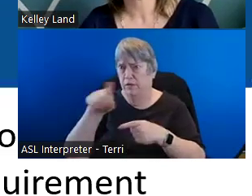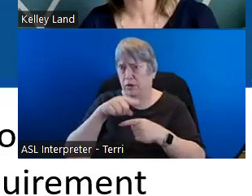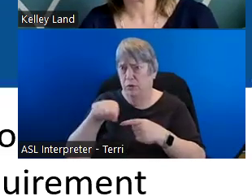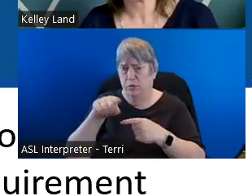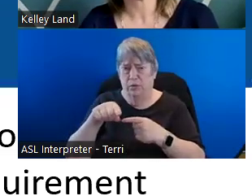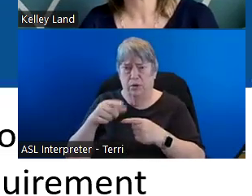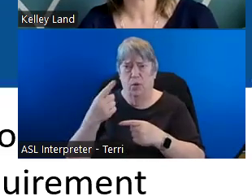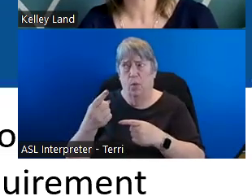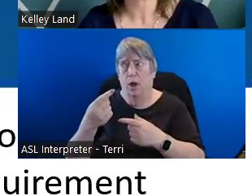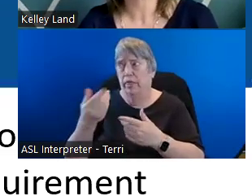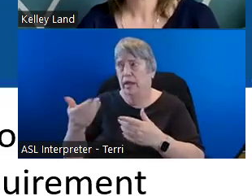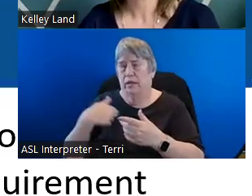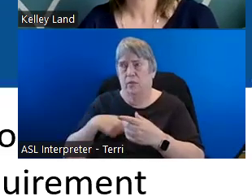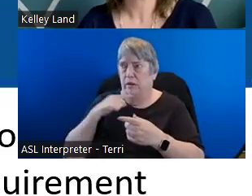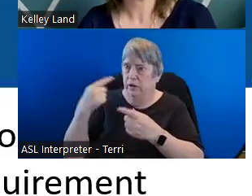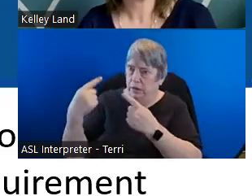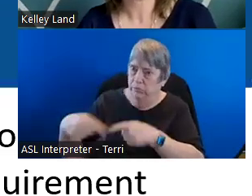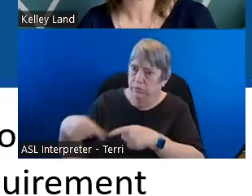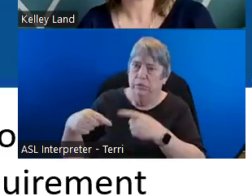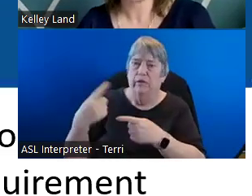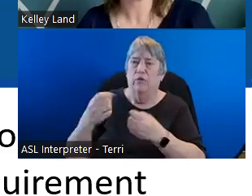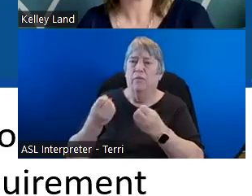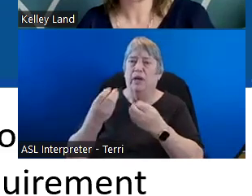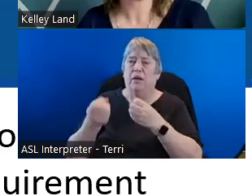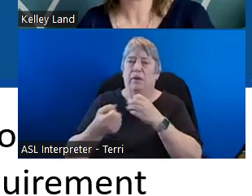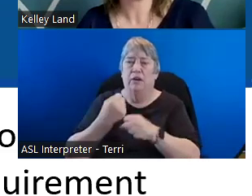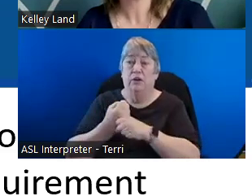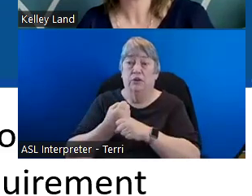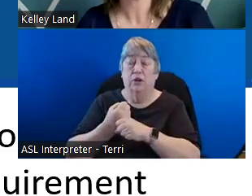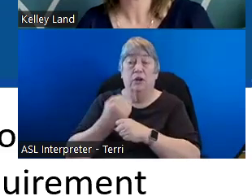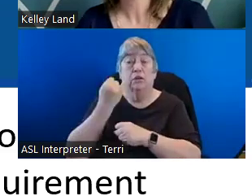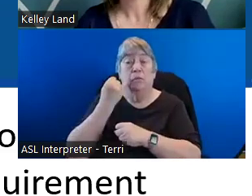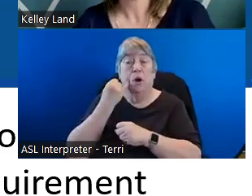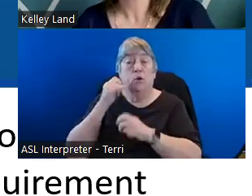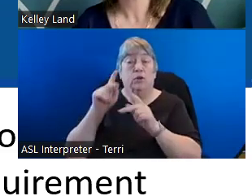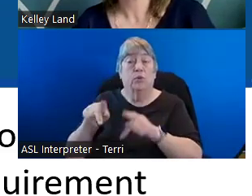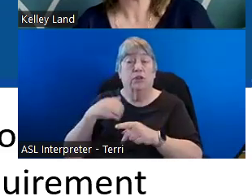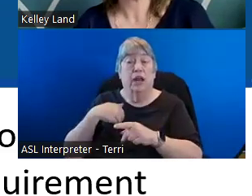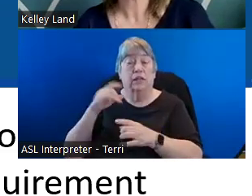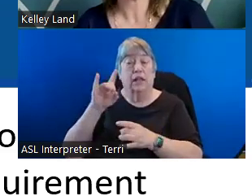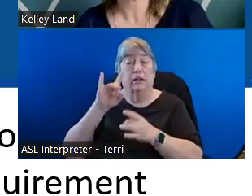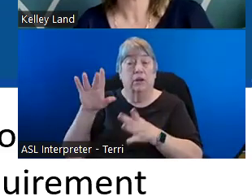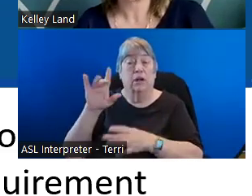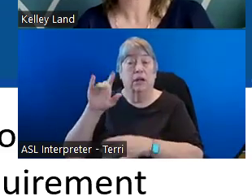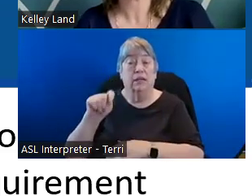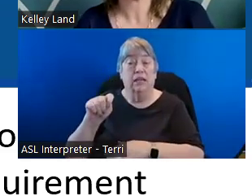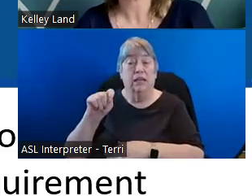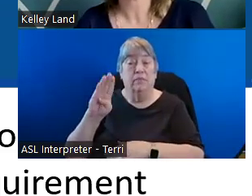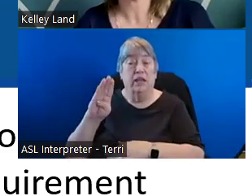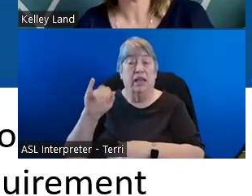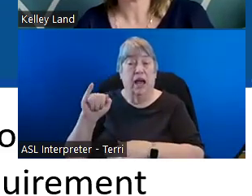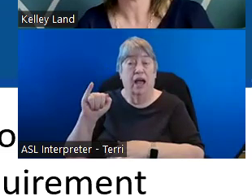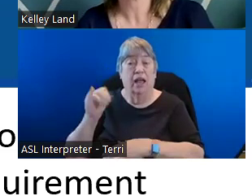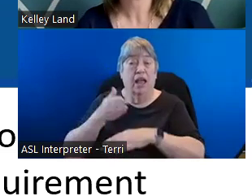we've had for many years is that a person could get a traumatic brain injury or also become disabled after the